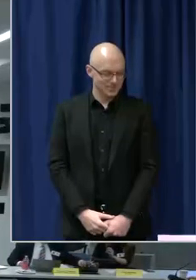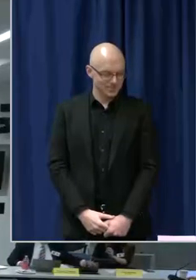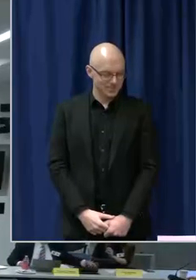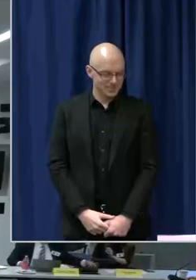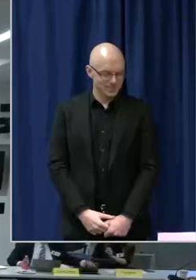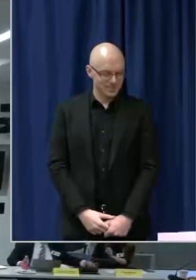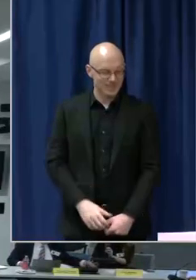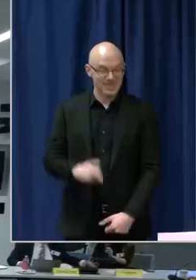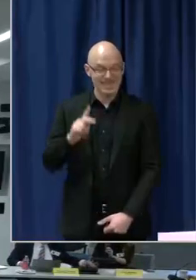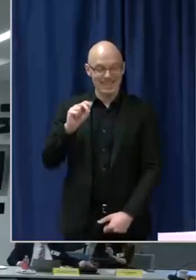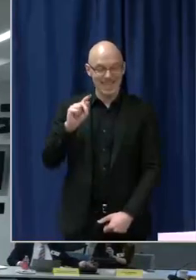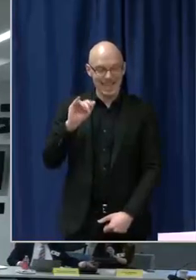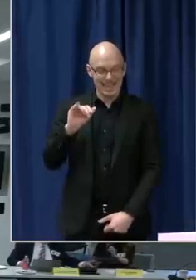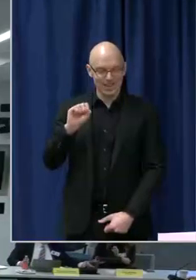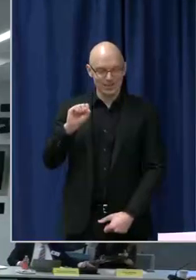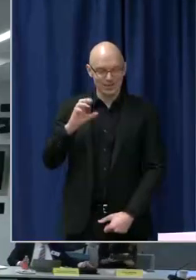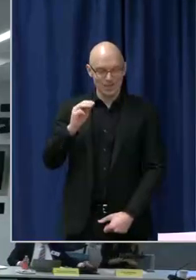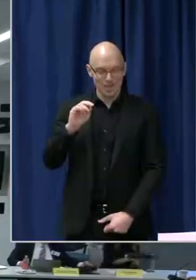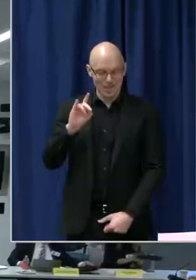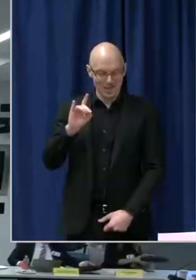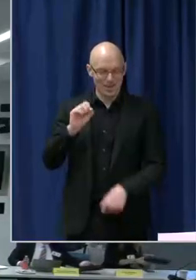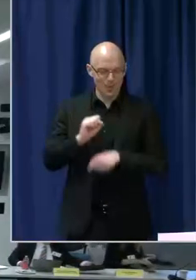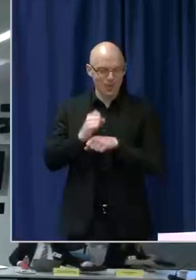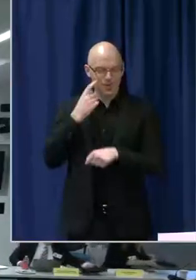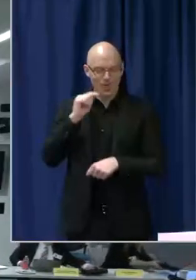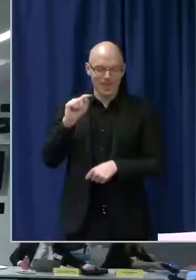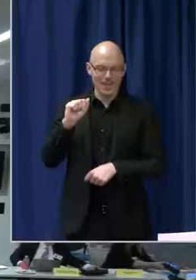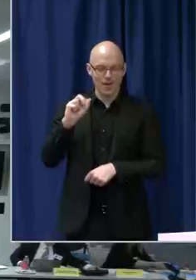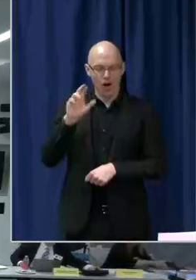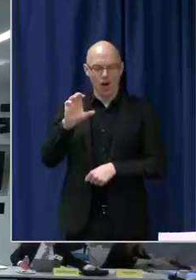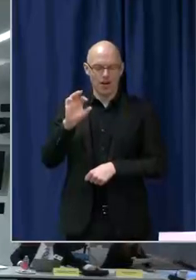Katie Schmid with the Arc of the United States.